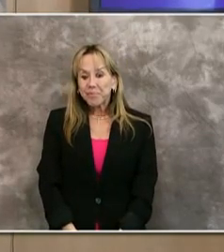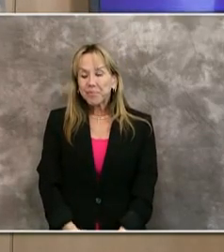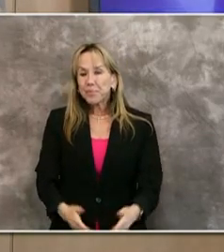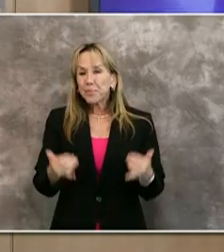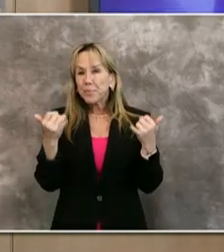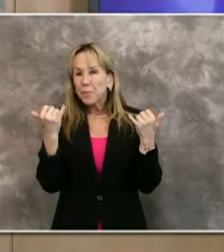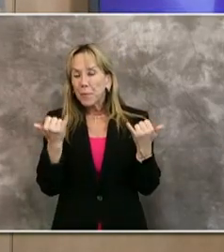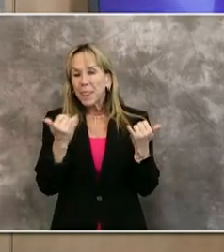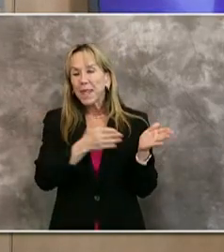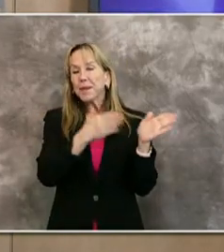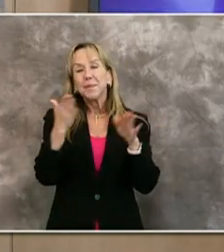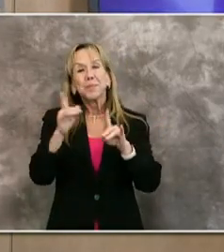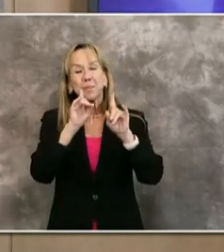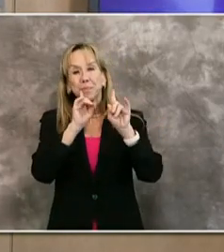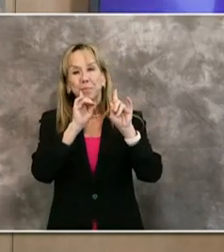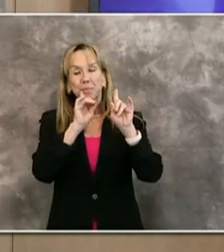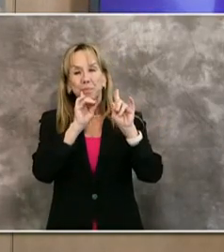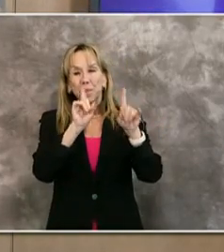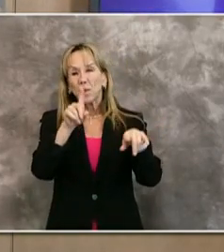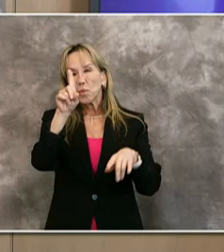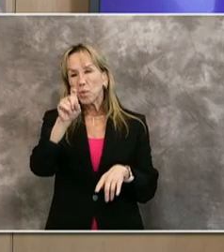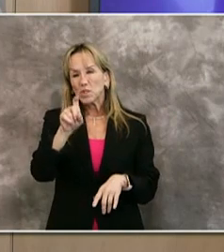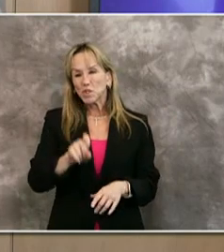Okay, we'll go right to the questions.